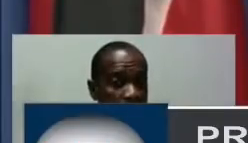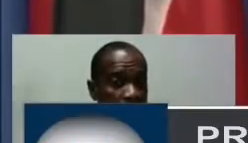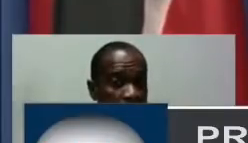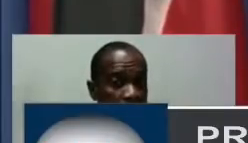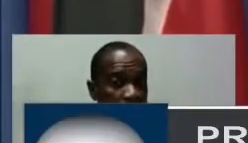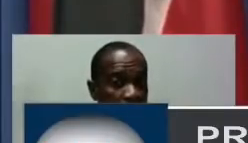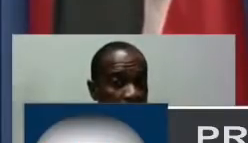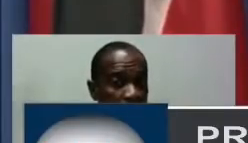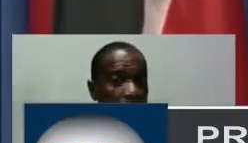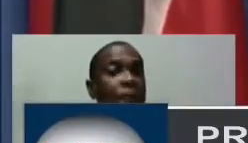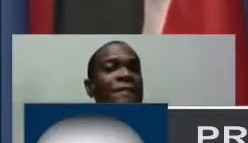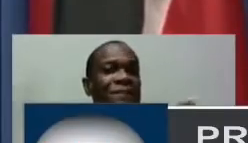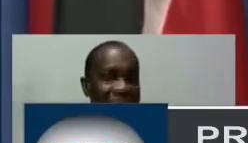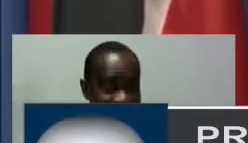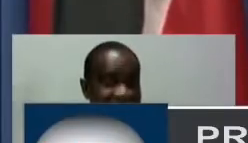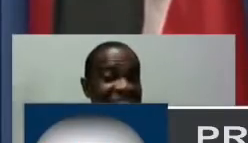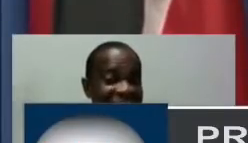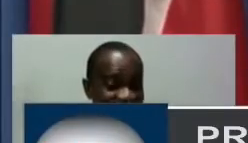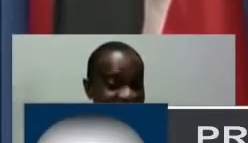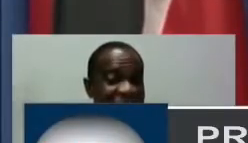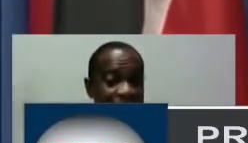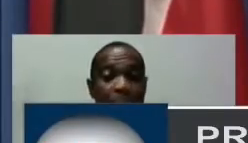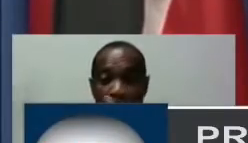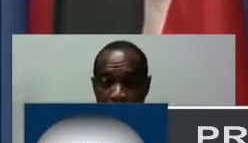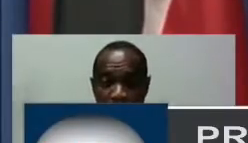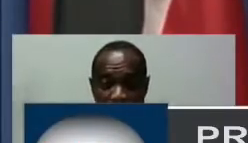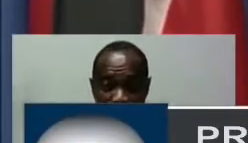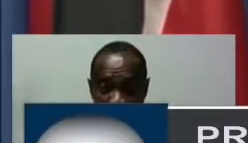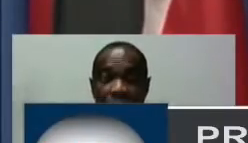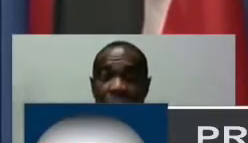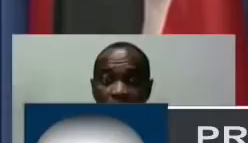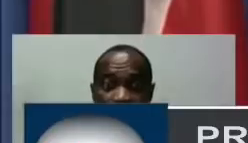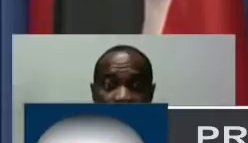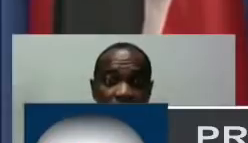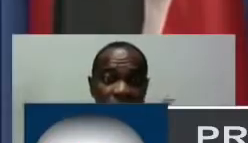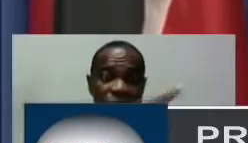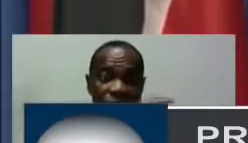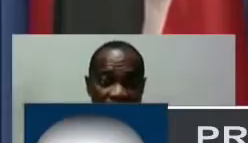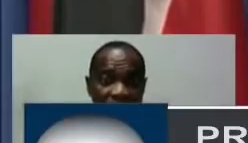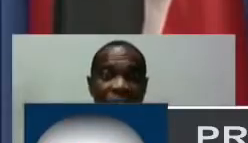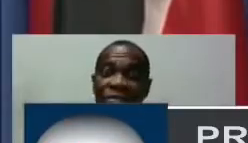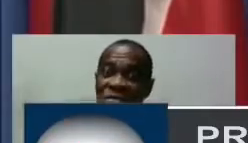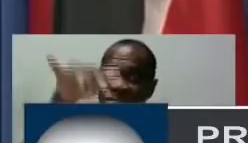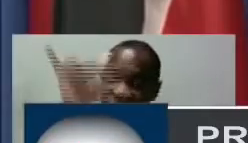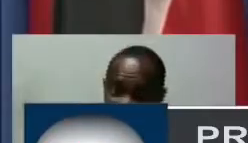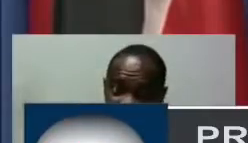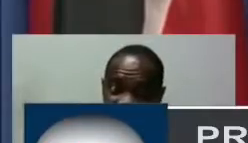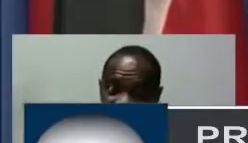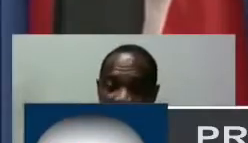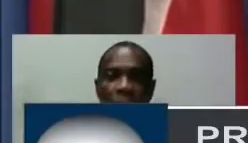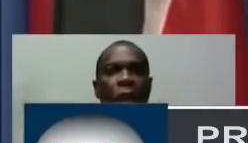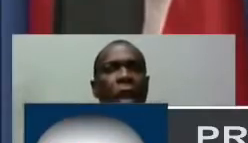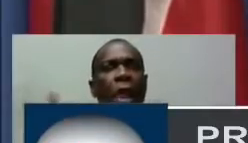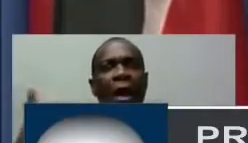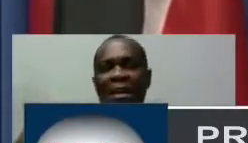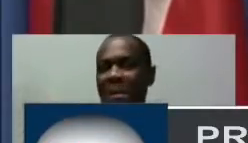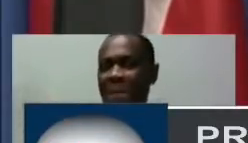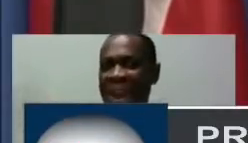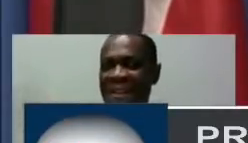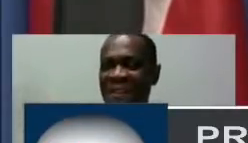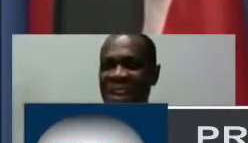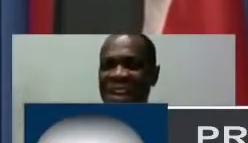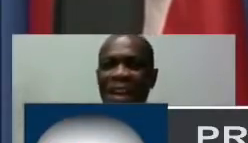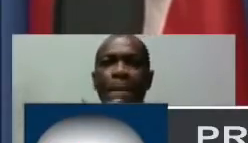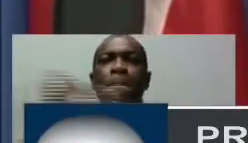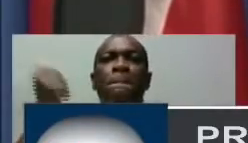where a vaccinated population is the best position to be in 2021